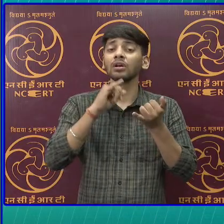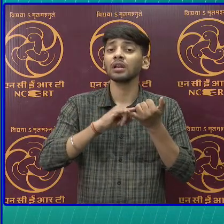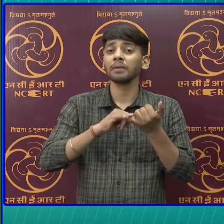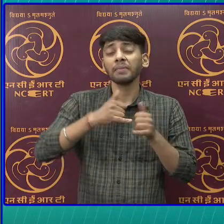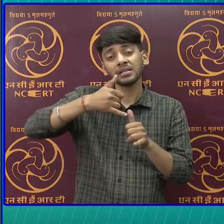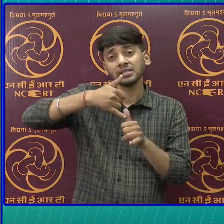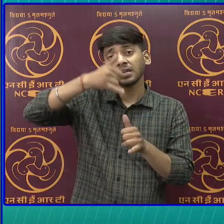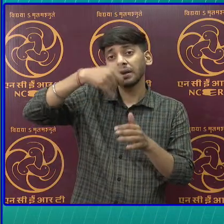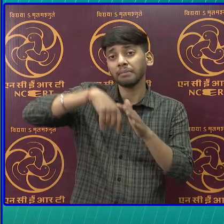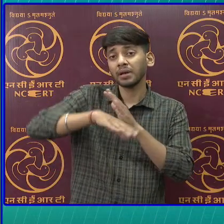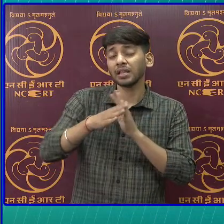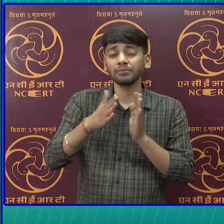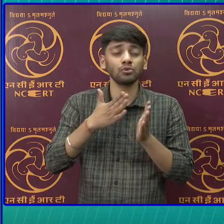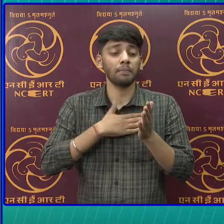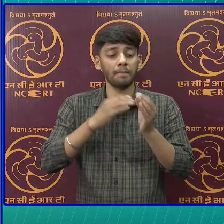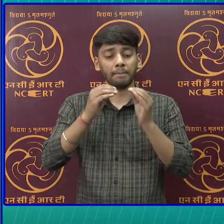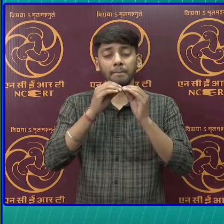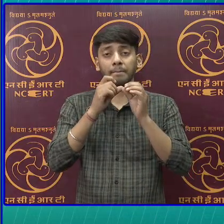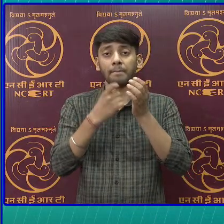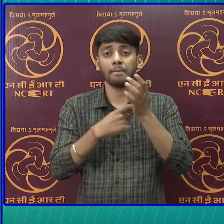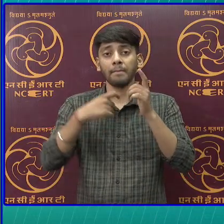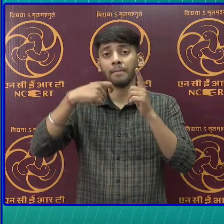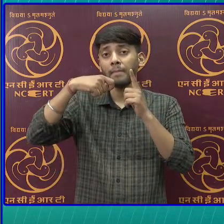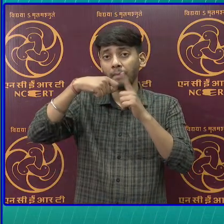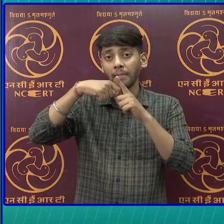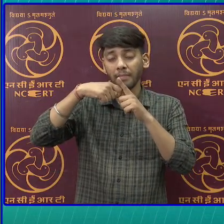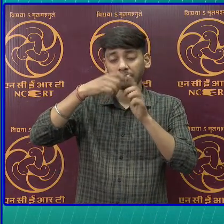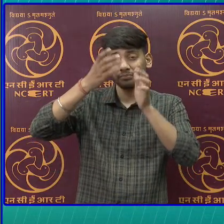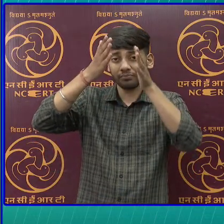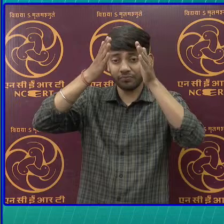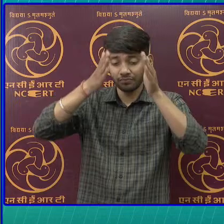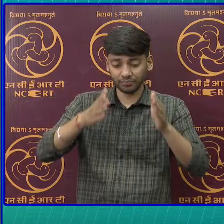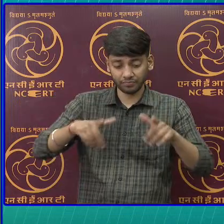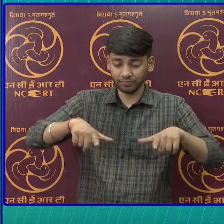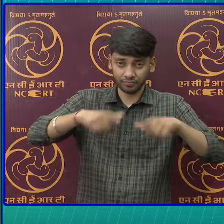a tree from which the miniature boughs